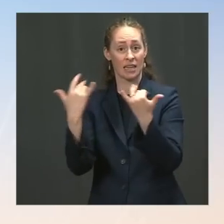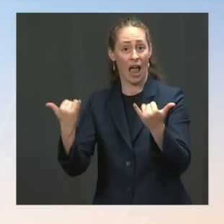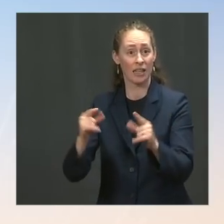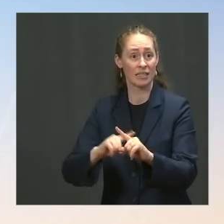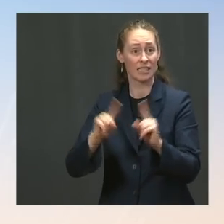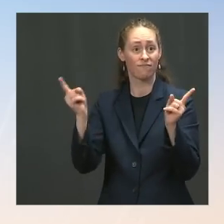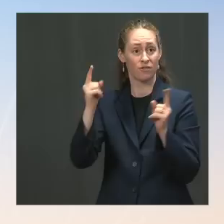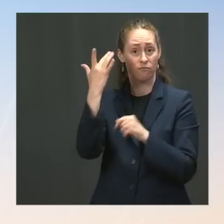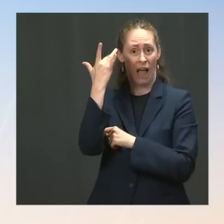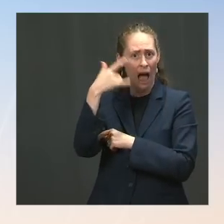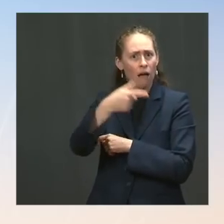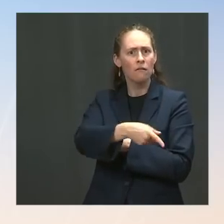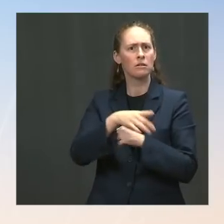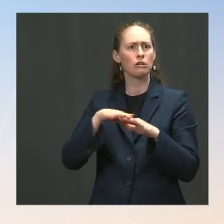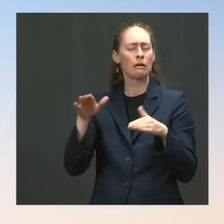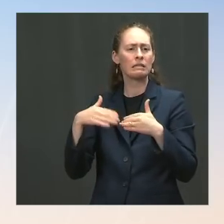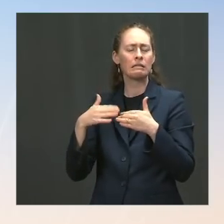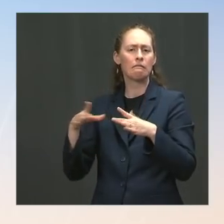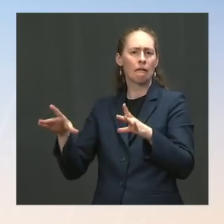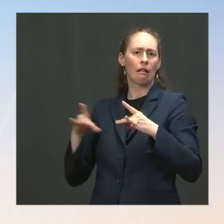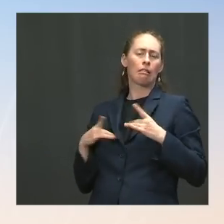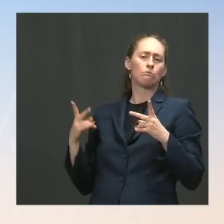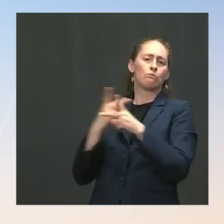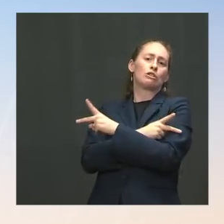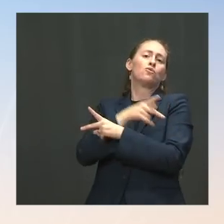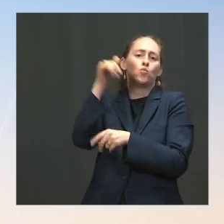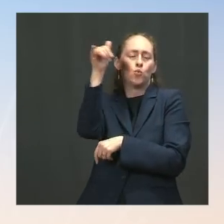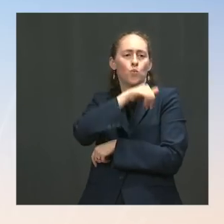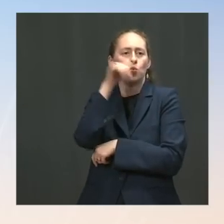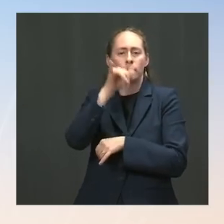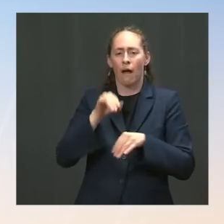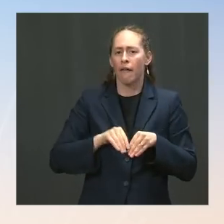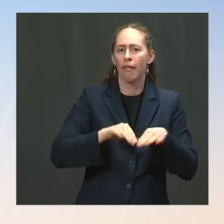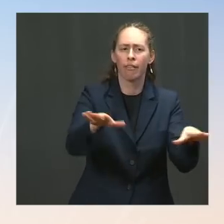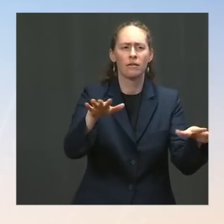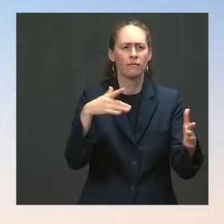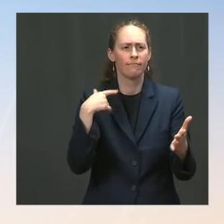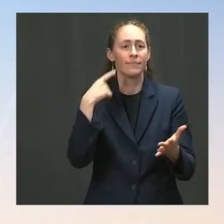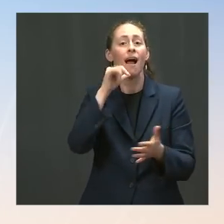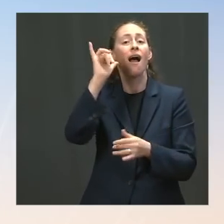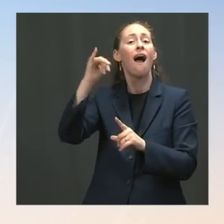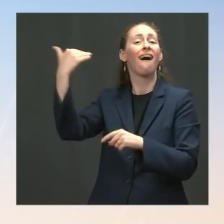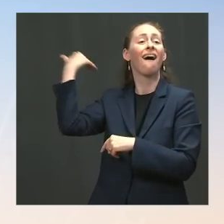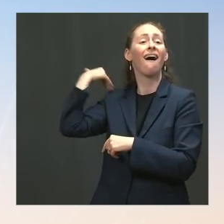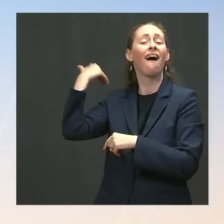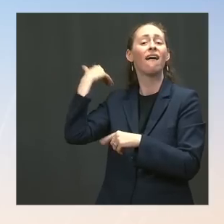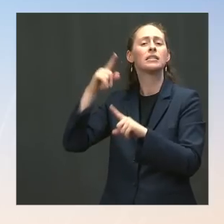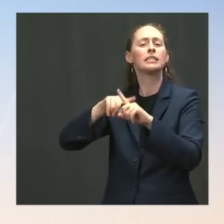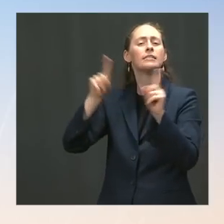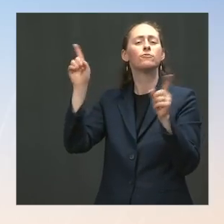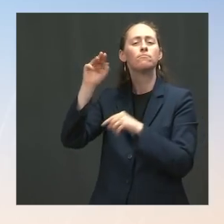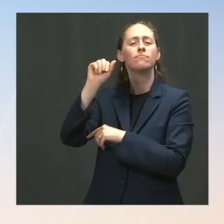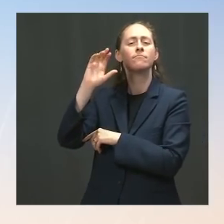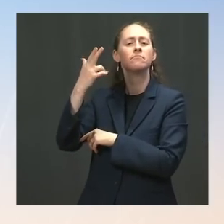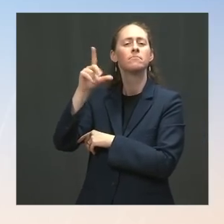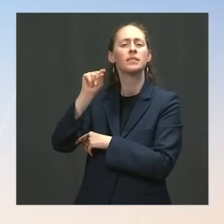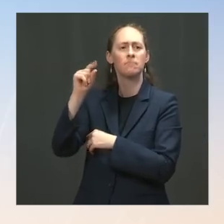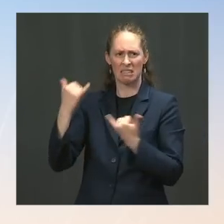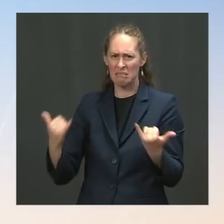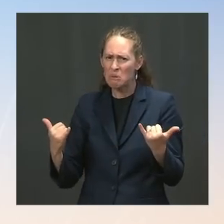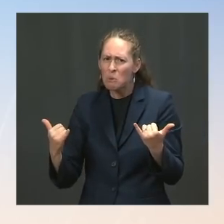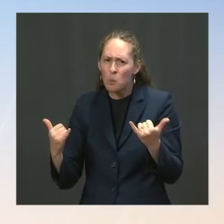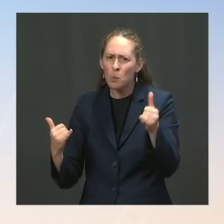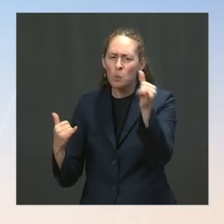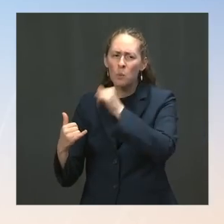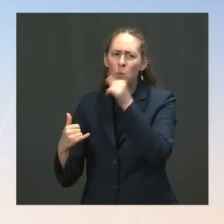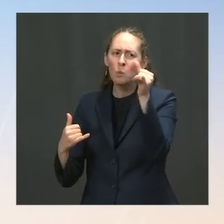easily because Delta is more transmissible. Right. So we might have, unlike March 2020, where there would be children in the classroom who themselves become ill.